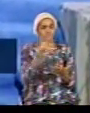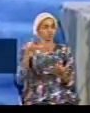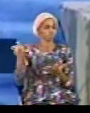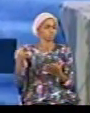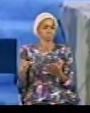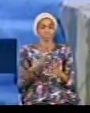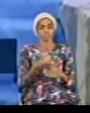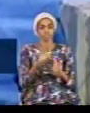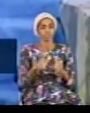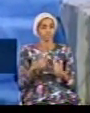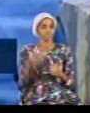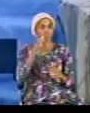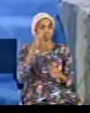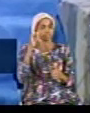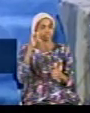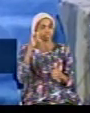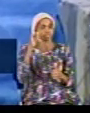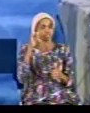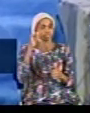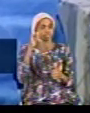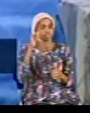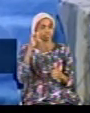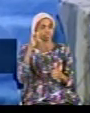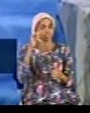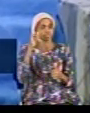and having a rational talk, but